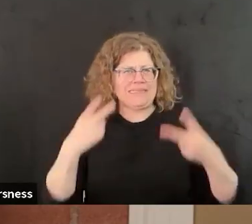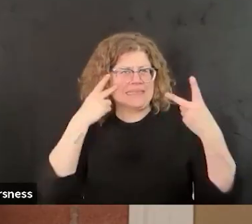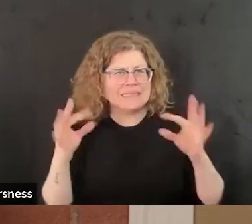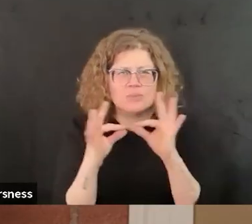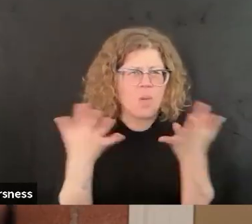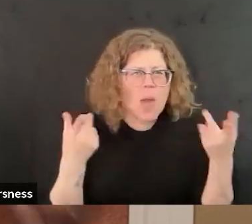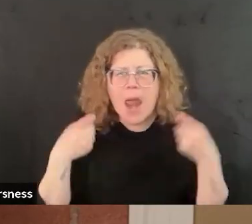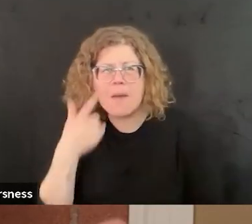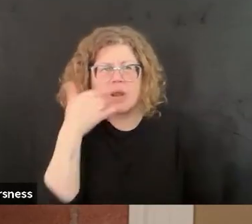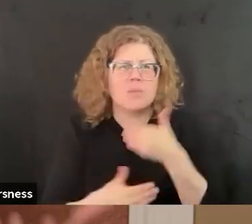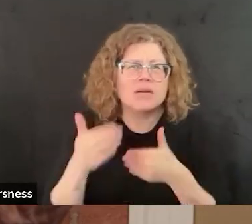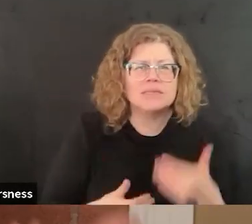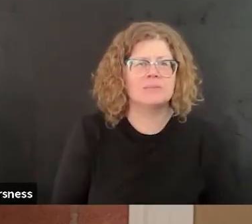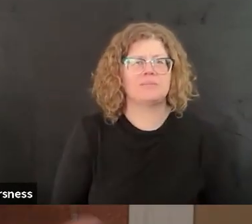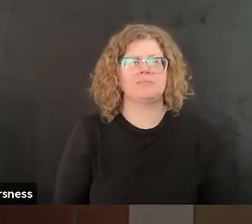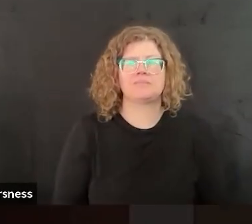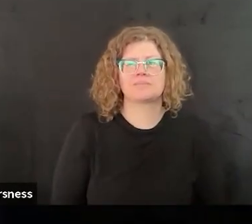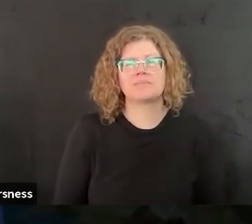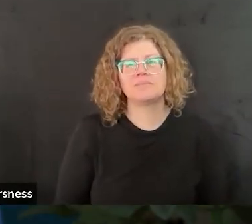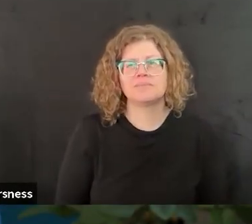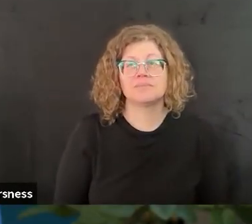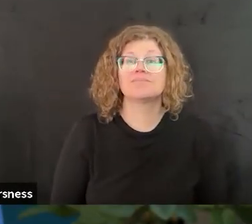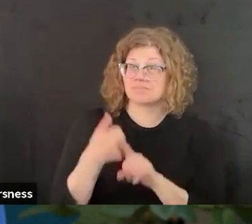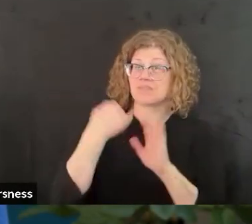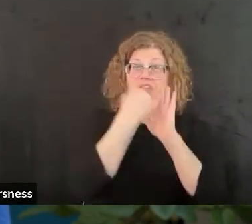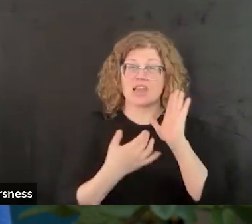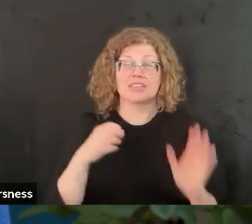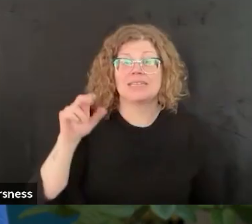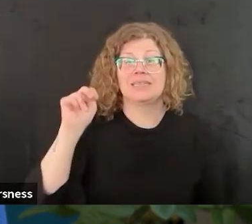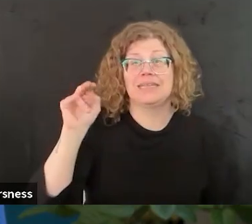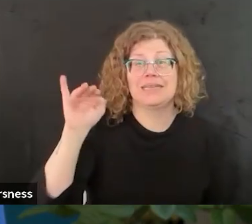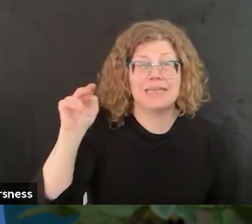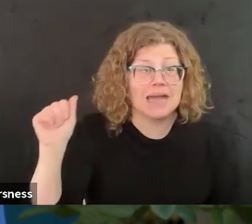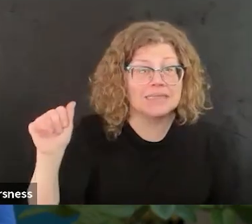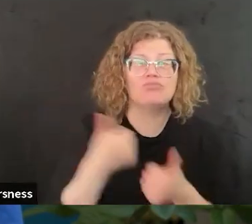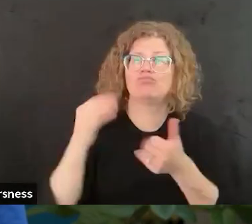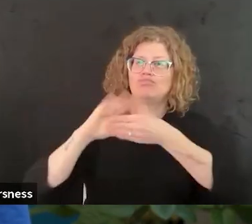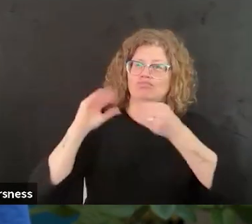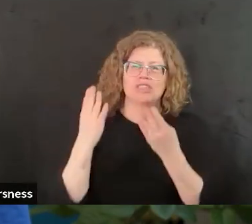results of the budget in the artwork itself. I would say just being realistic